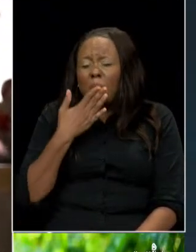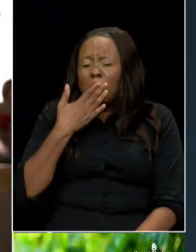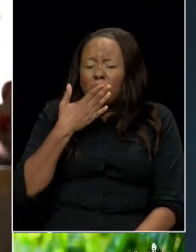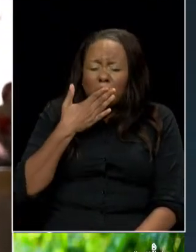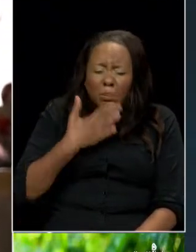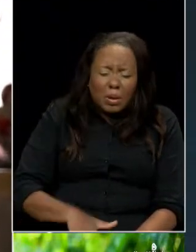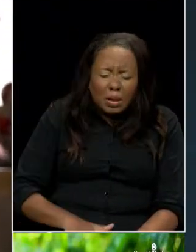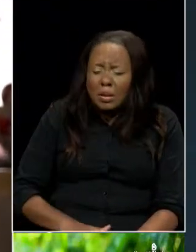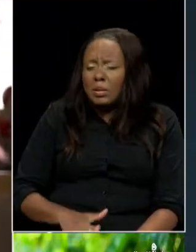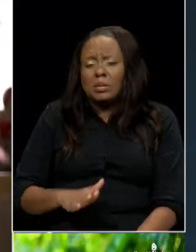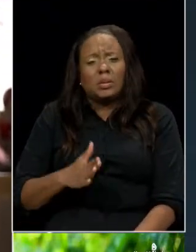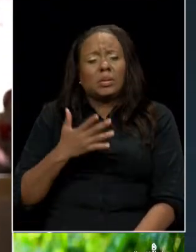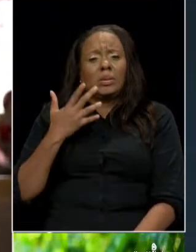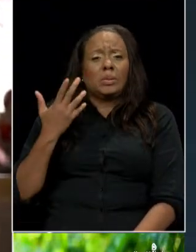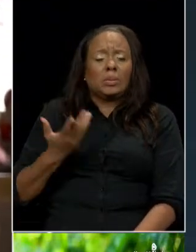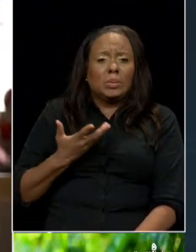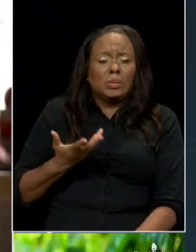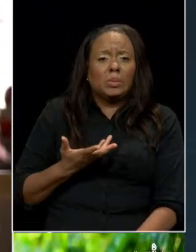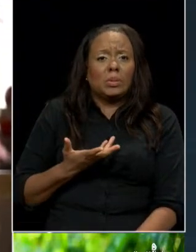But meanwhile,